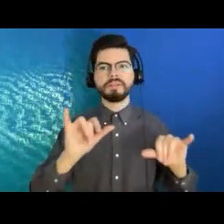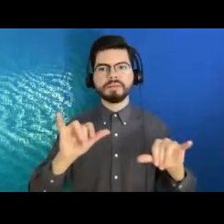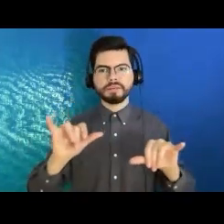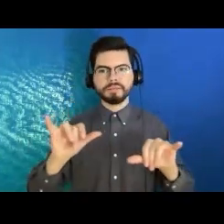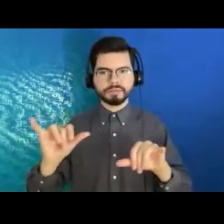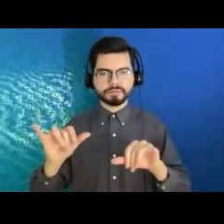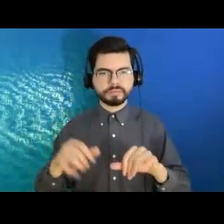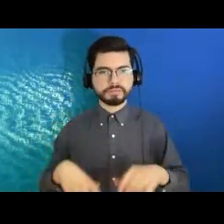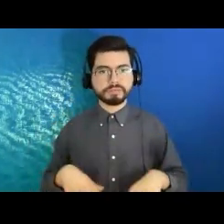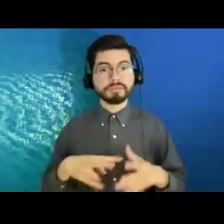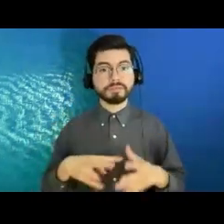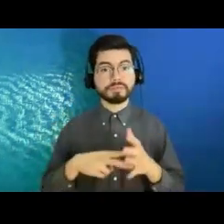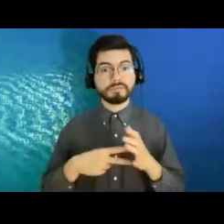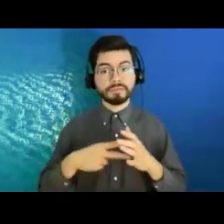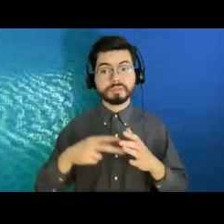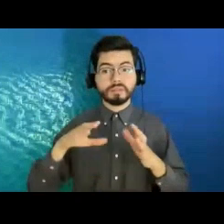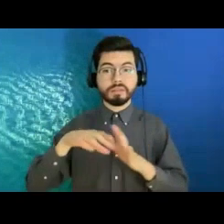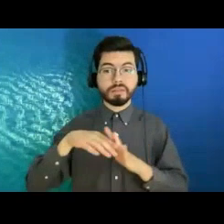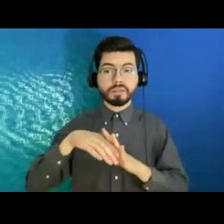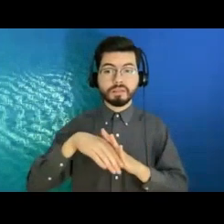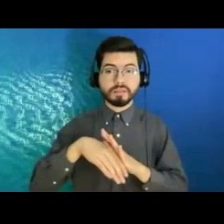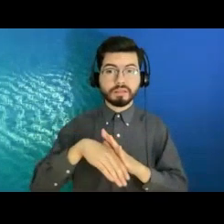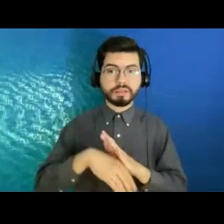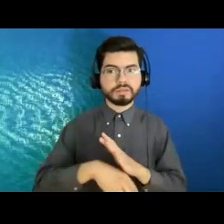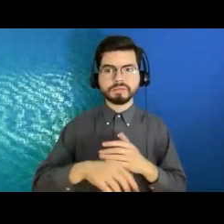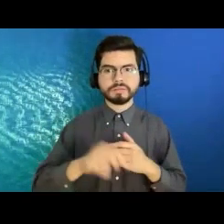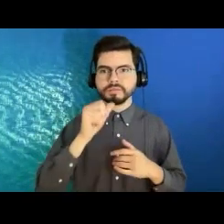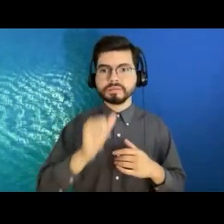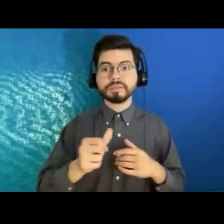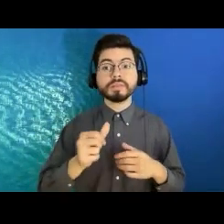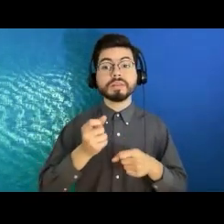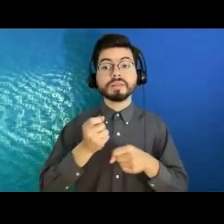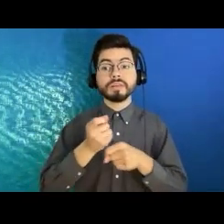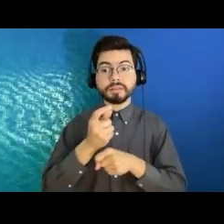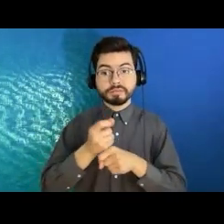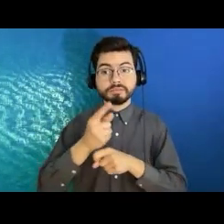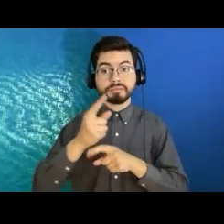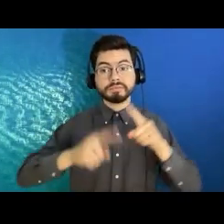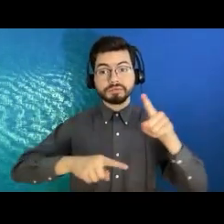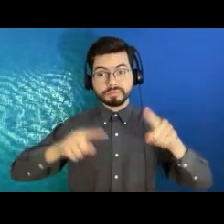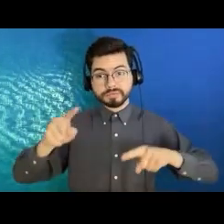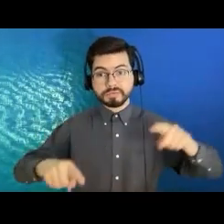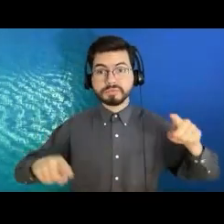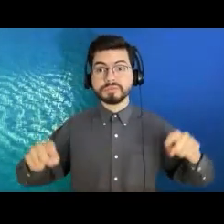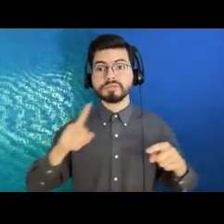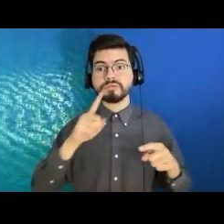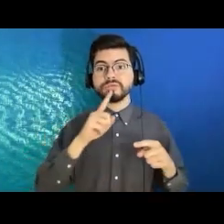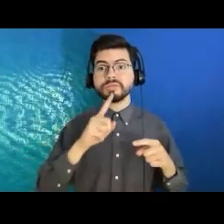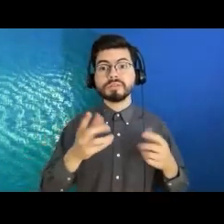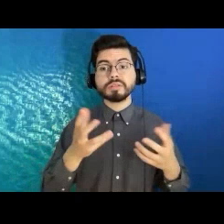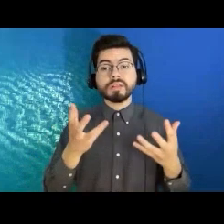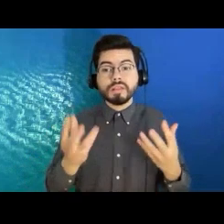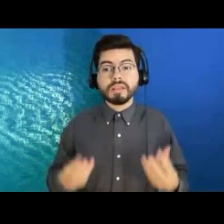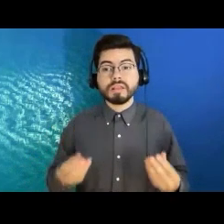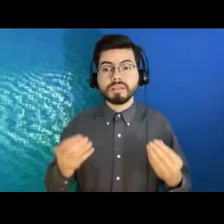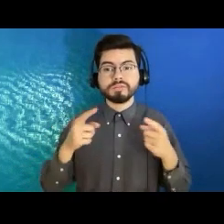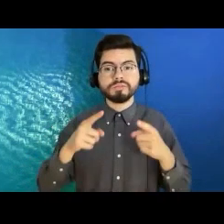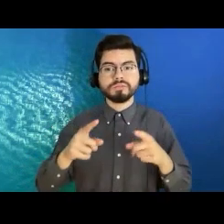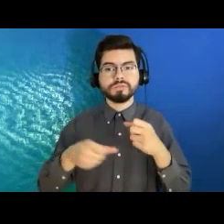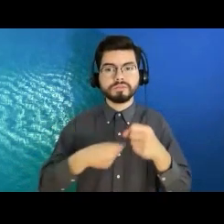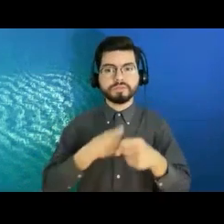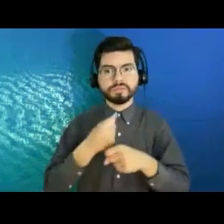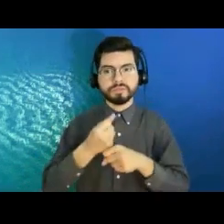going down. Those annual variations have to deal with how wet it was during the year. But the bottom line is when